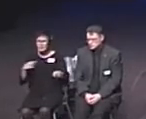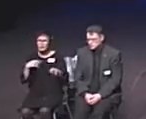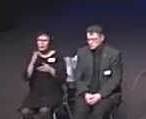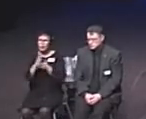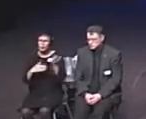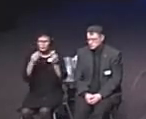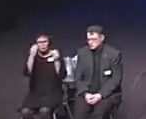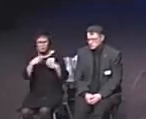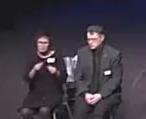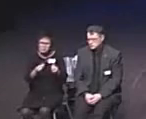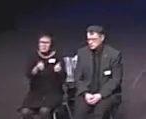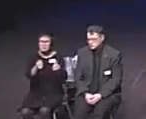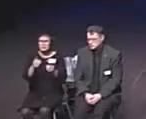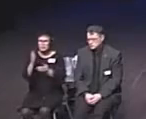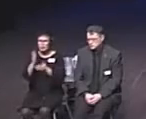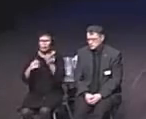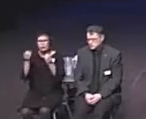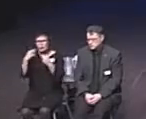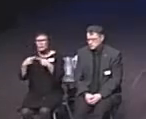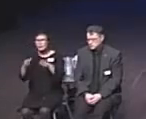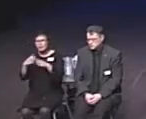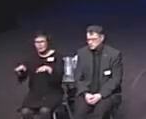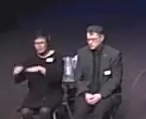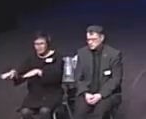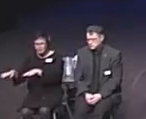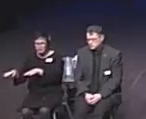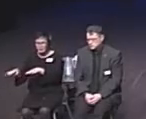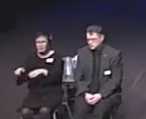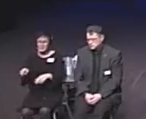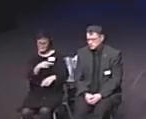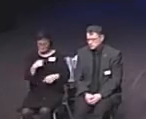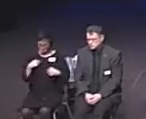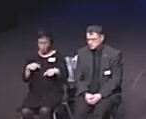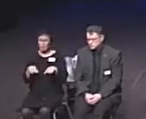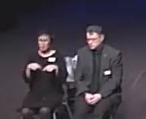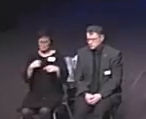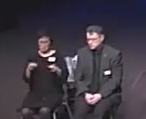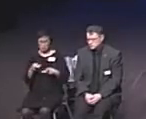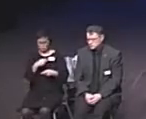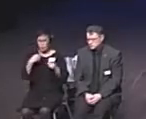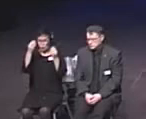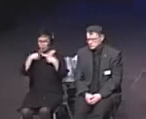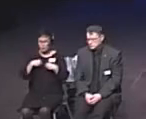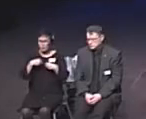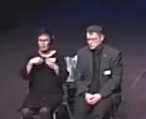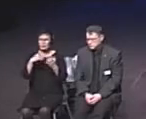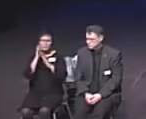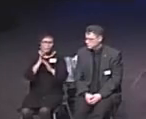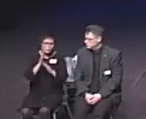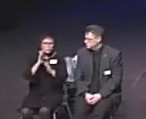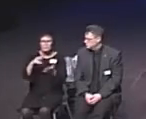way, and some learn in other ways. And we have learned, many have learned, that arts and